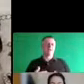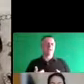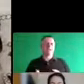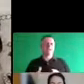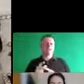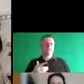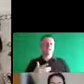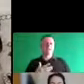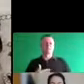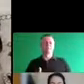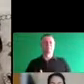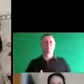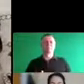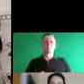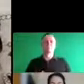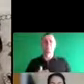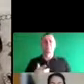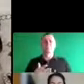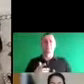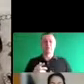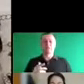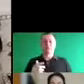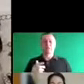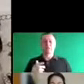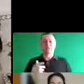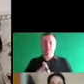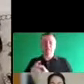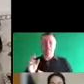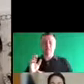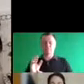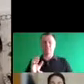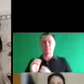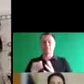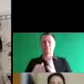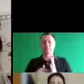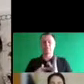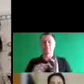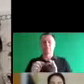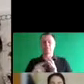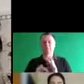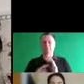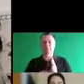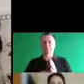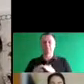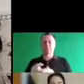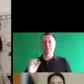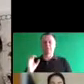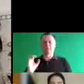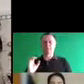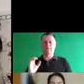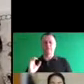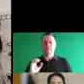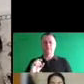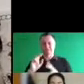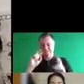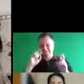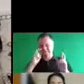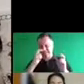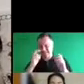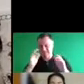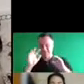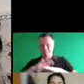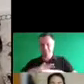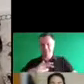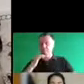just a handheld camera with a stabilizer. But because of the darkness, because of the